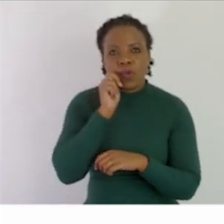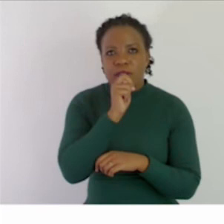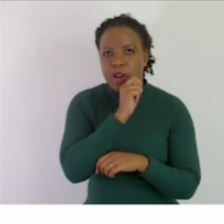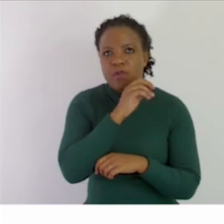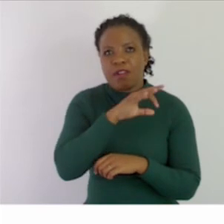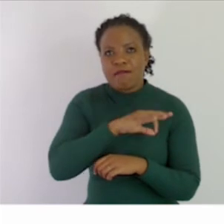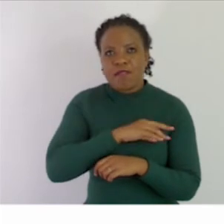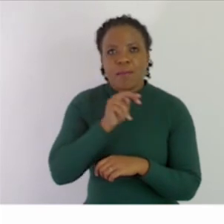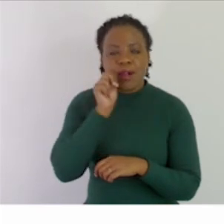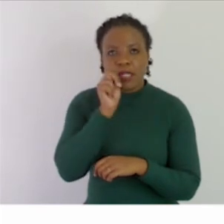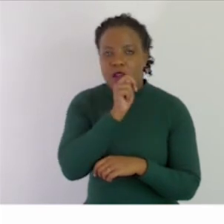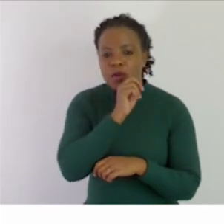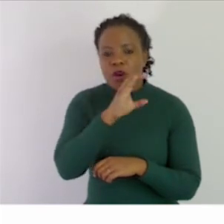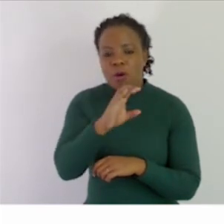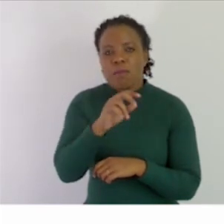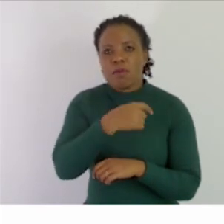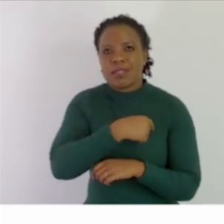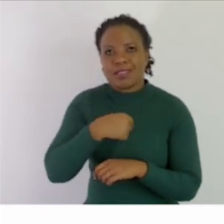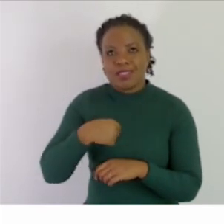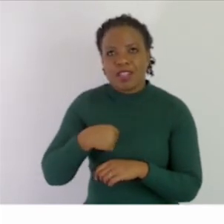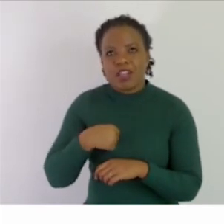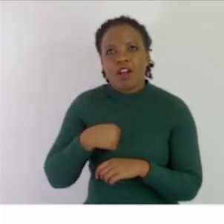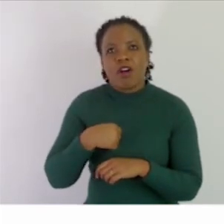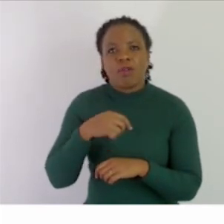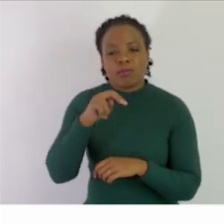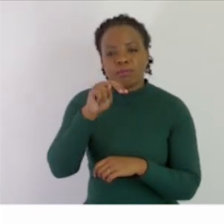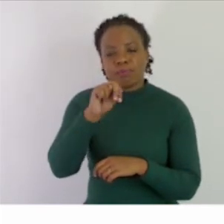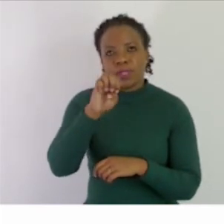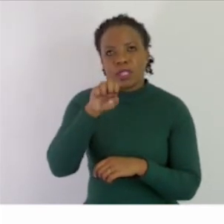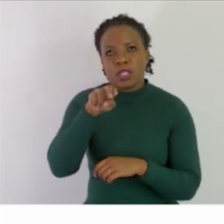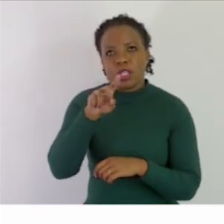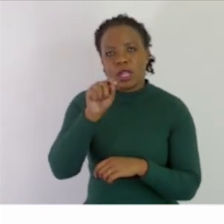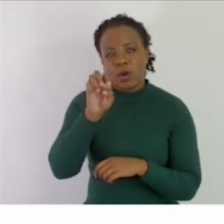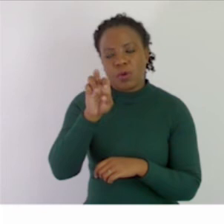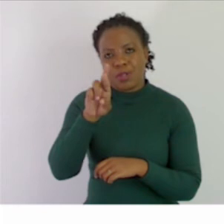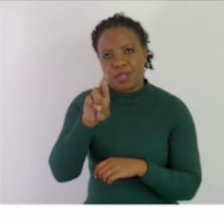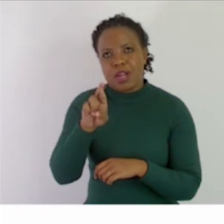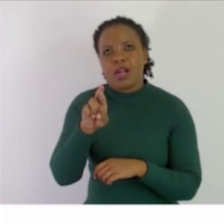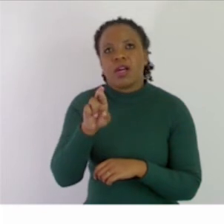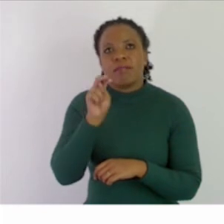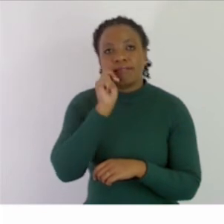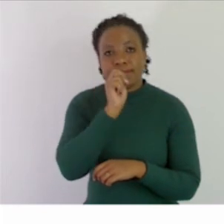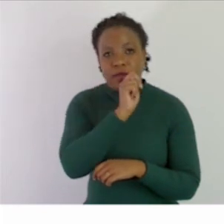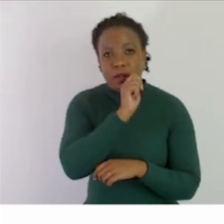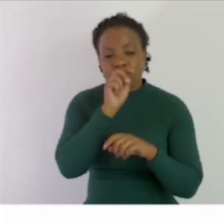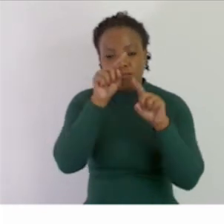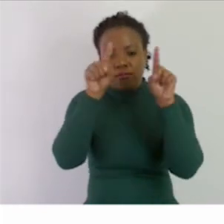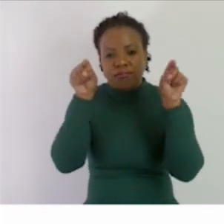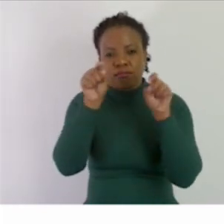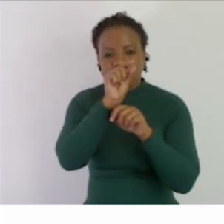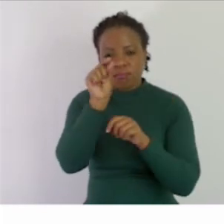nouns. Just pick or write those nouns under